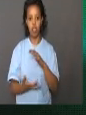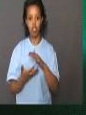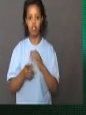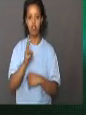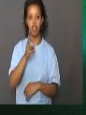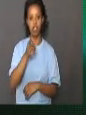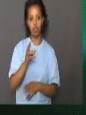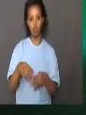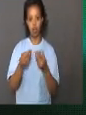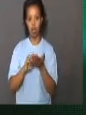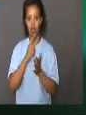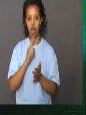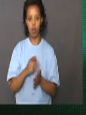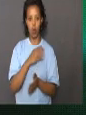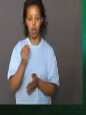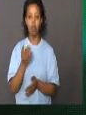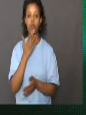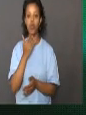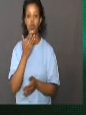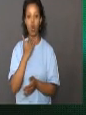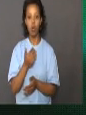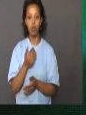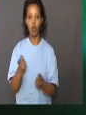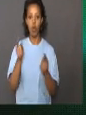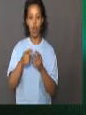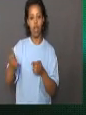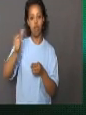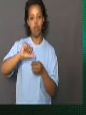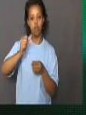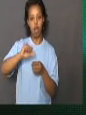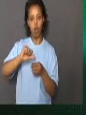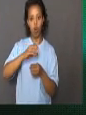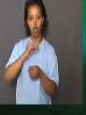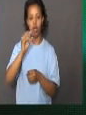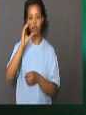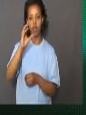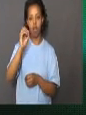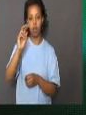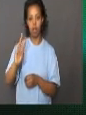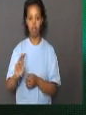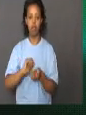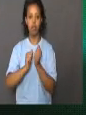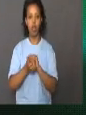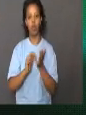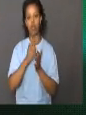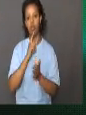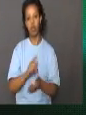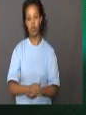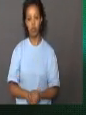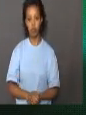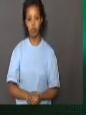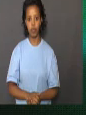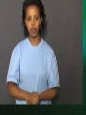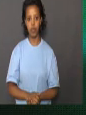process, converting sugar into alcohol and carbon dioxide.